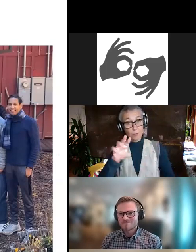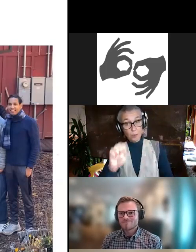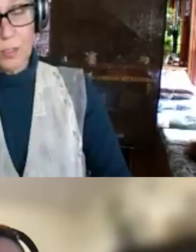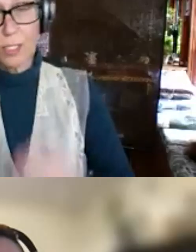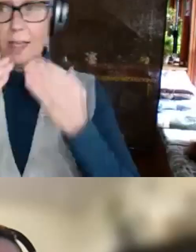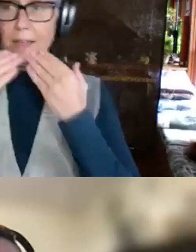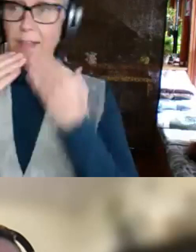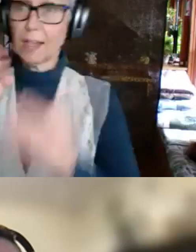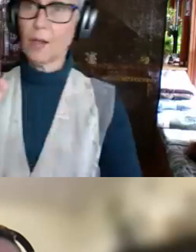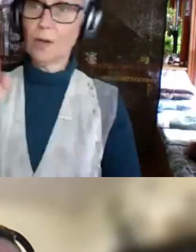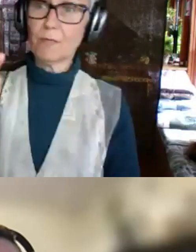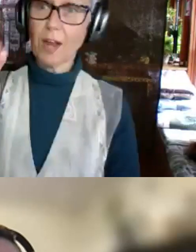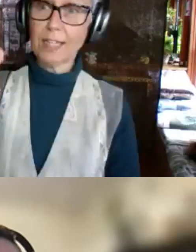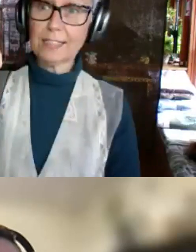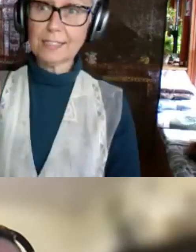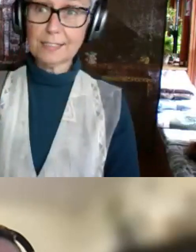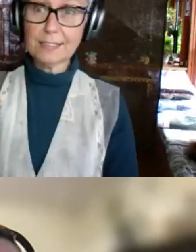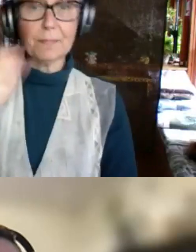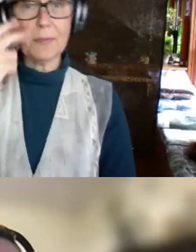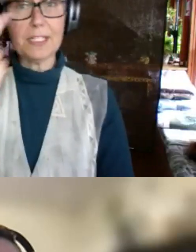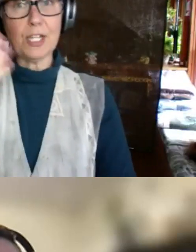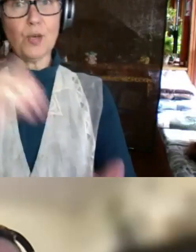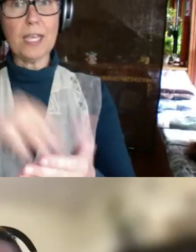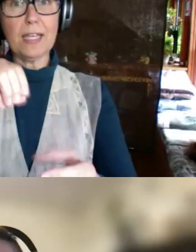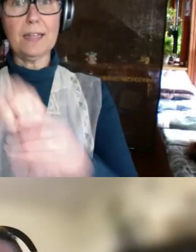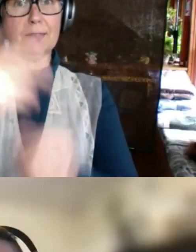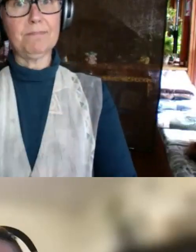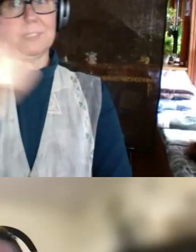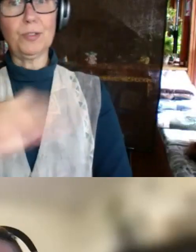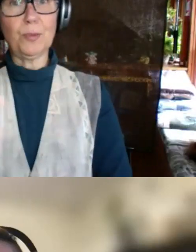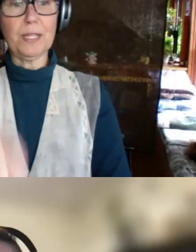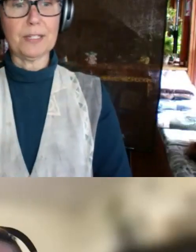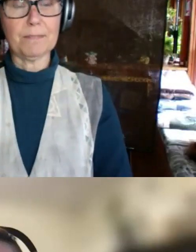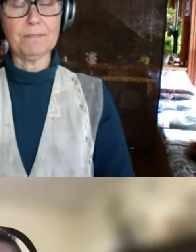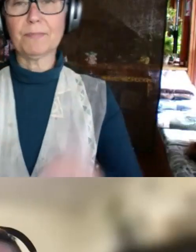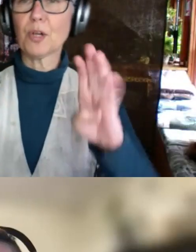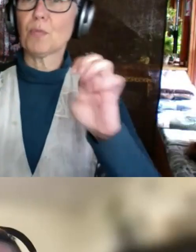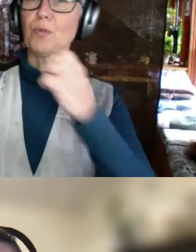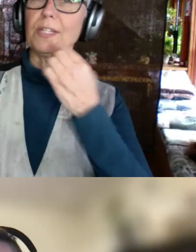And hopefully I will see you all in 2 weeks. Thanks, everyone.